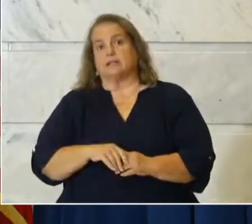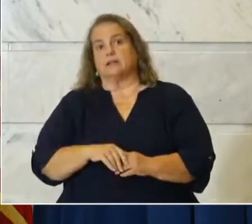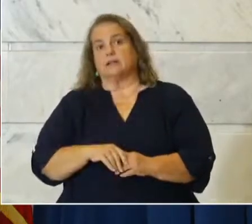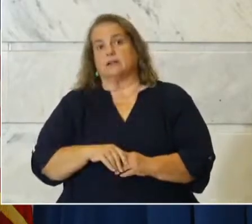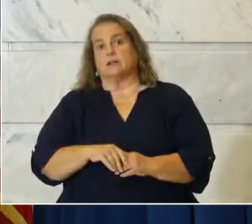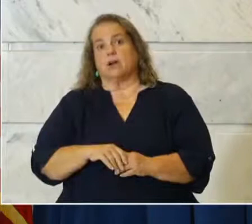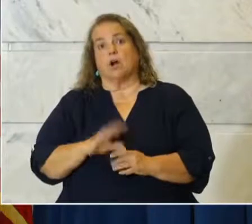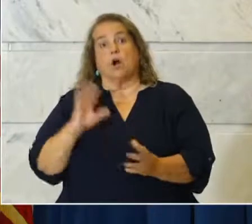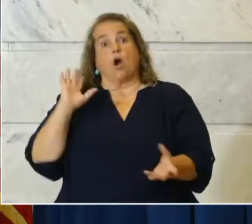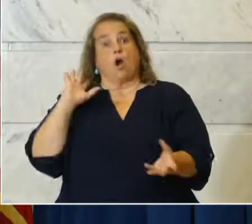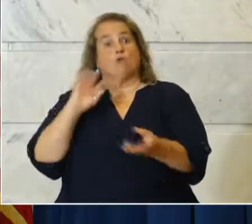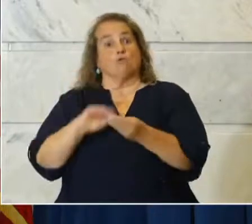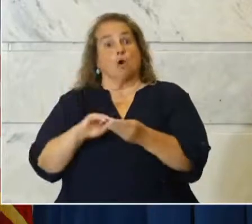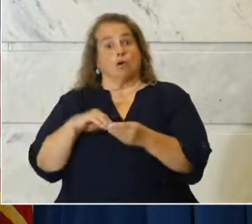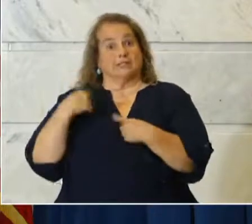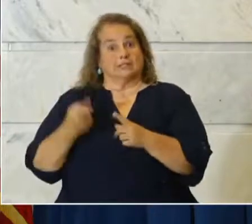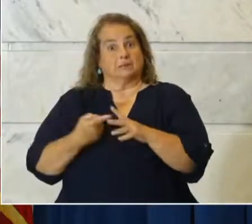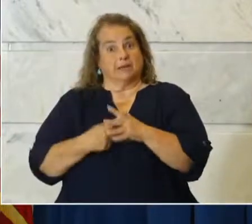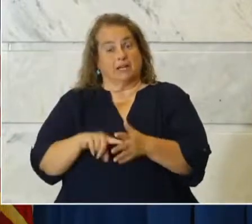Overall, since it began,